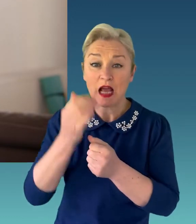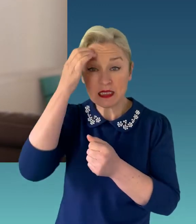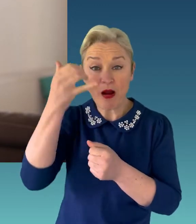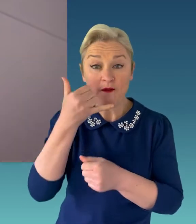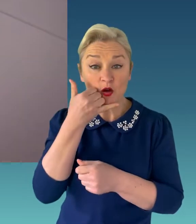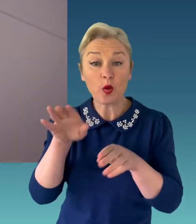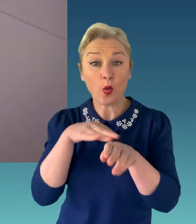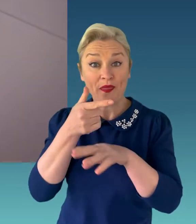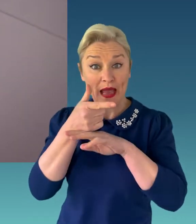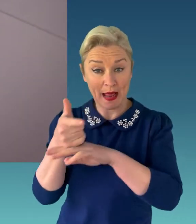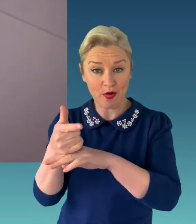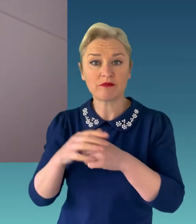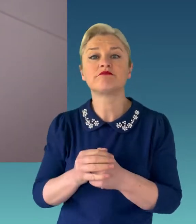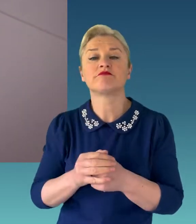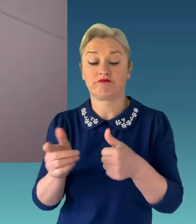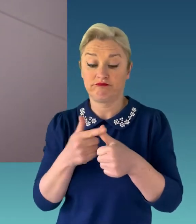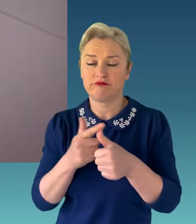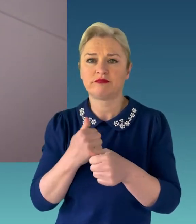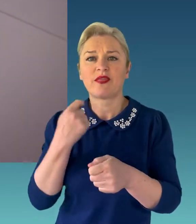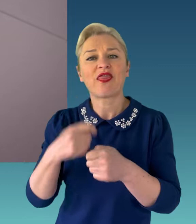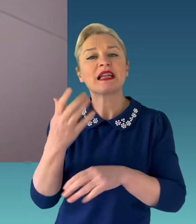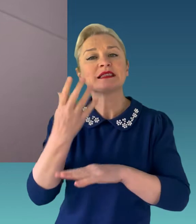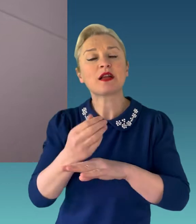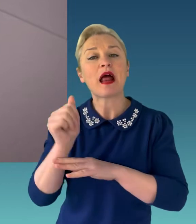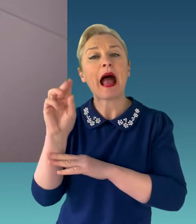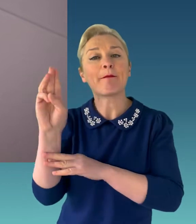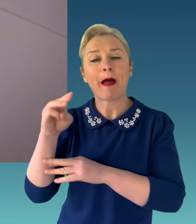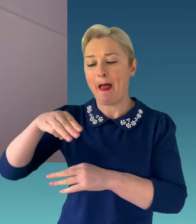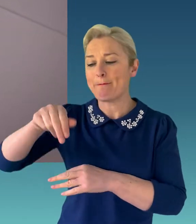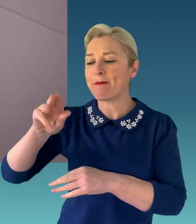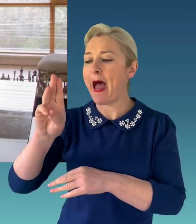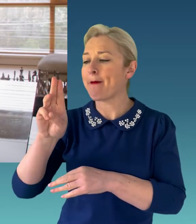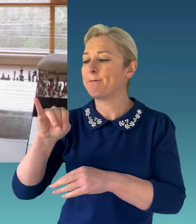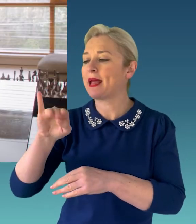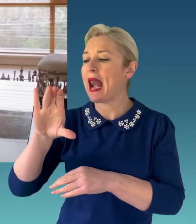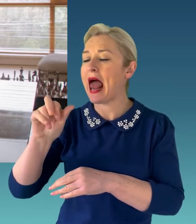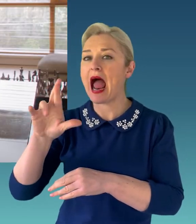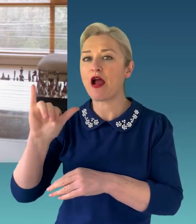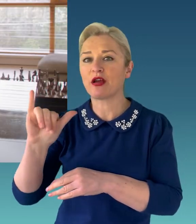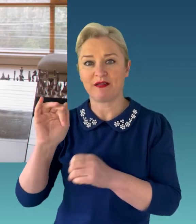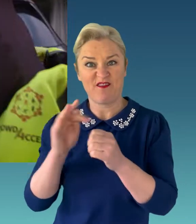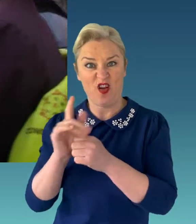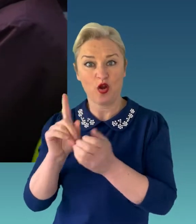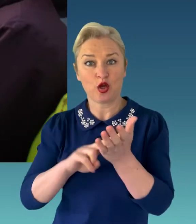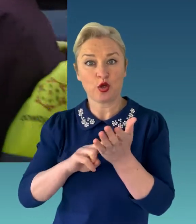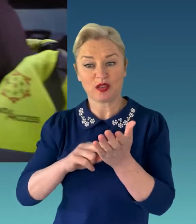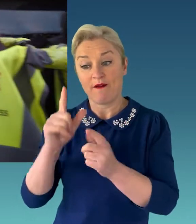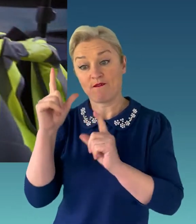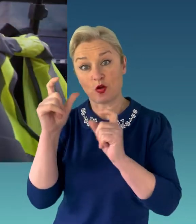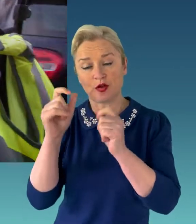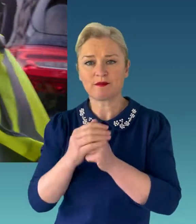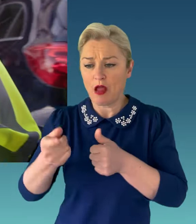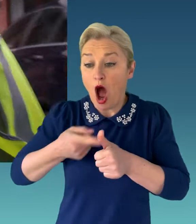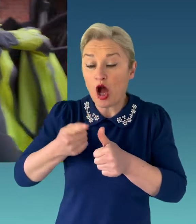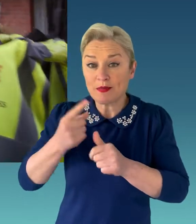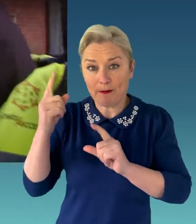camera. Then you need to download an app called Mapillary, which you'll use to take your photos. It automatically takes photos at